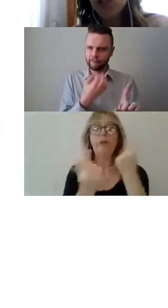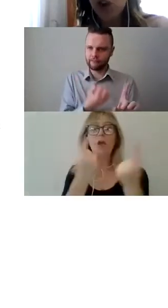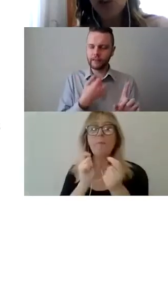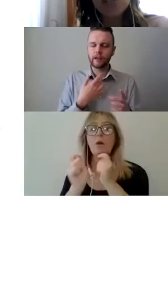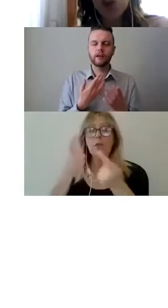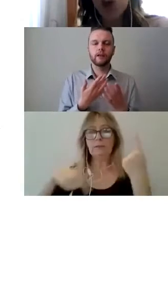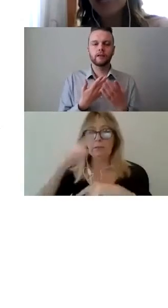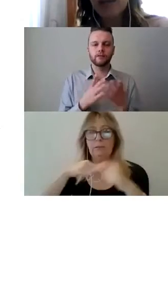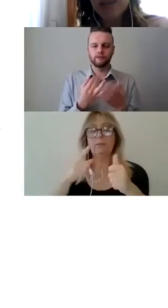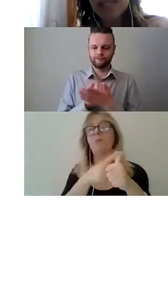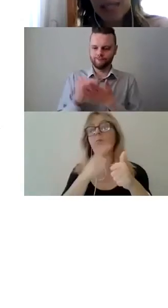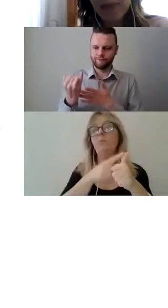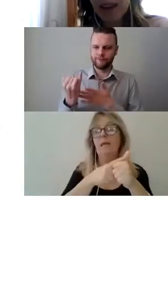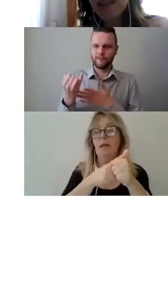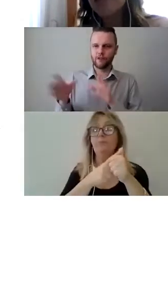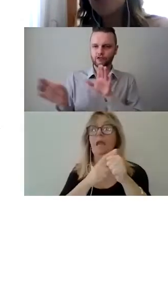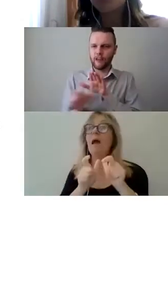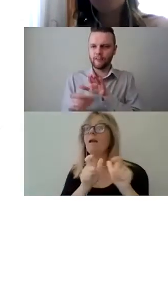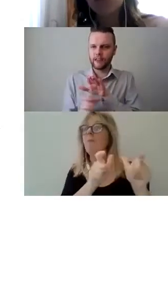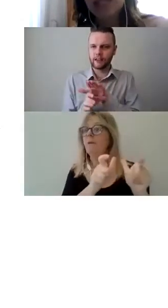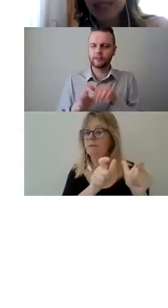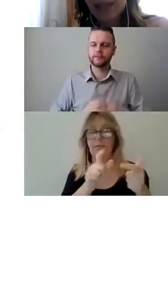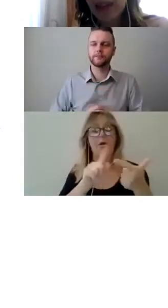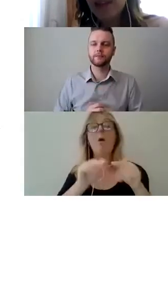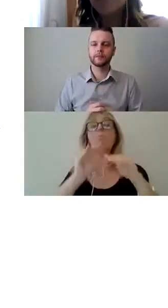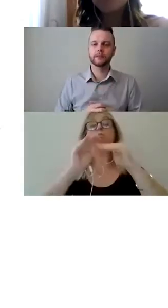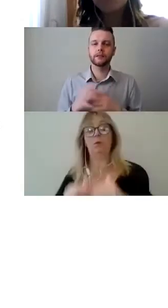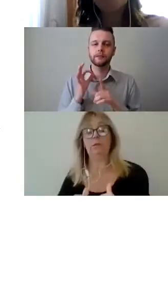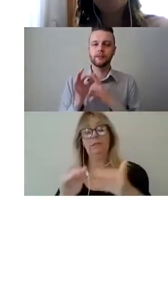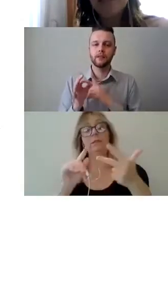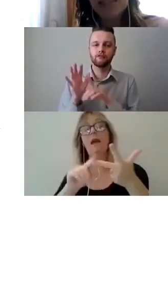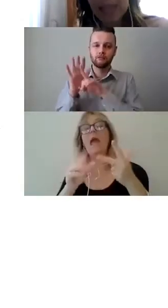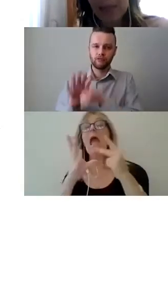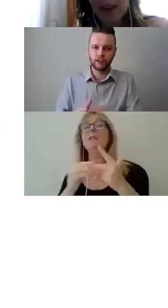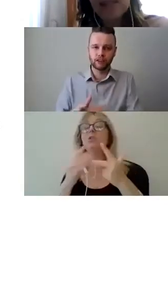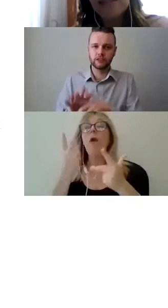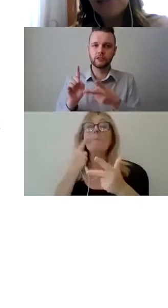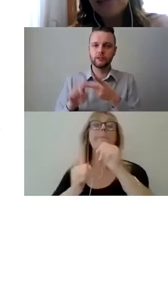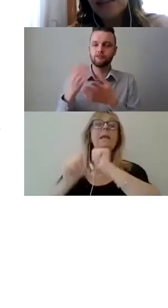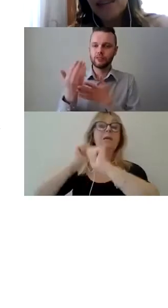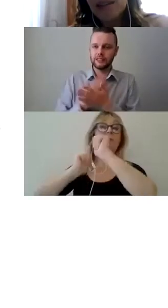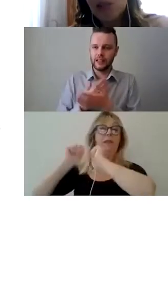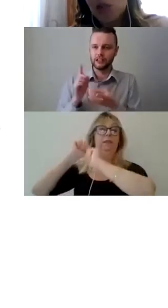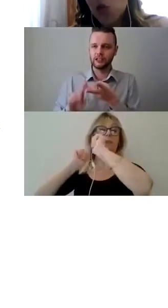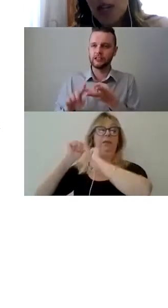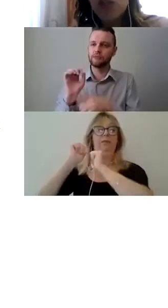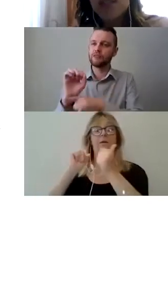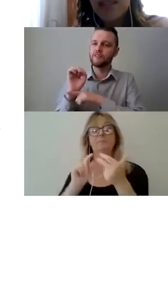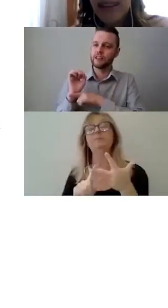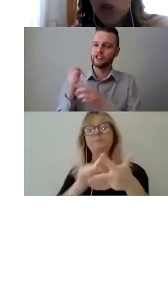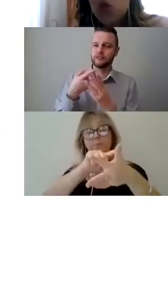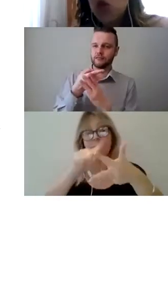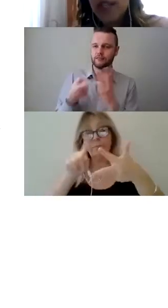fight trafficking, in particular, repression, protection, and prevention.